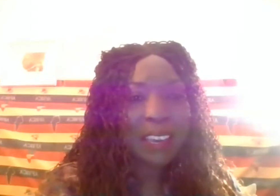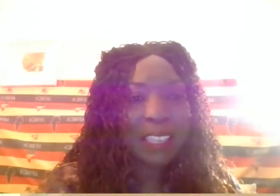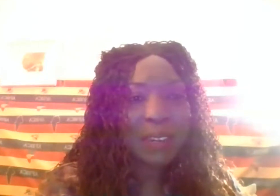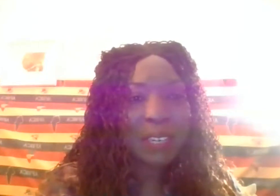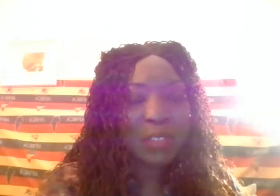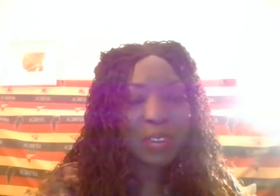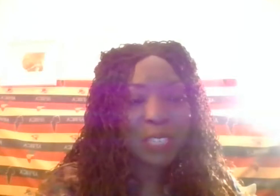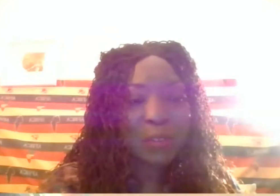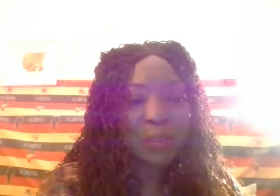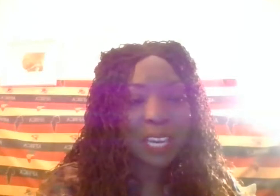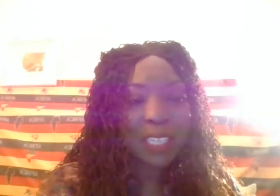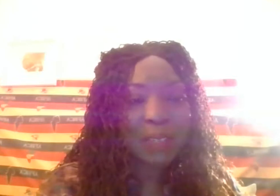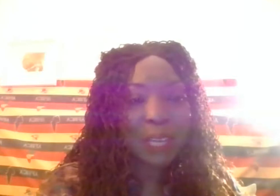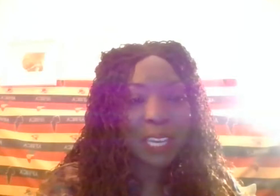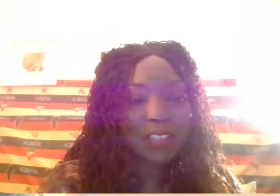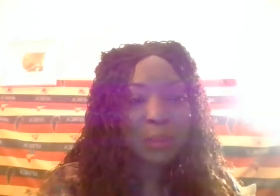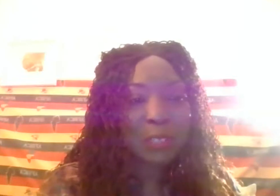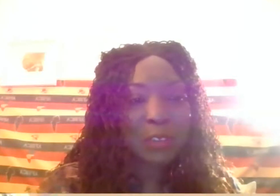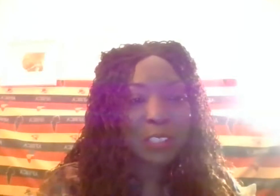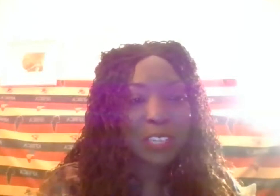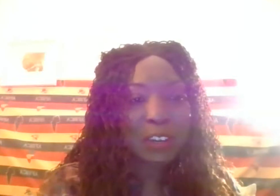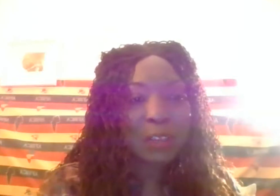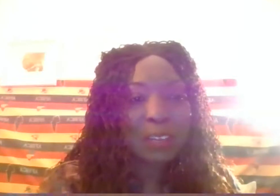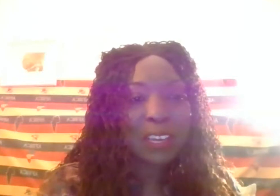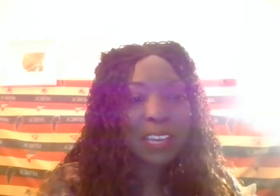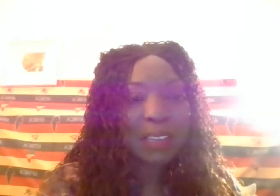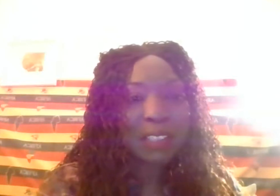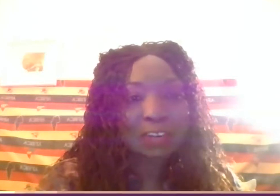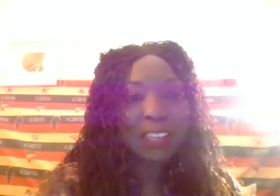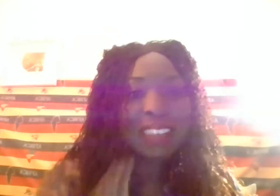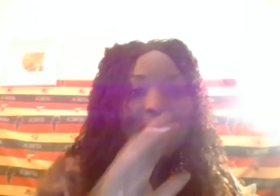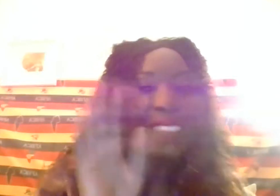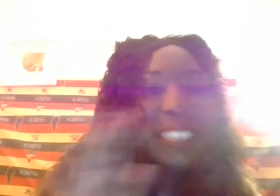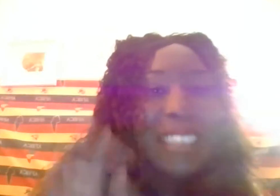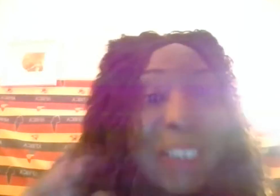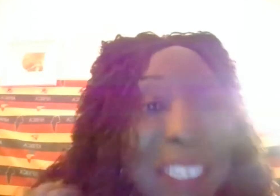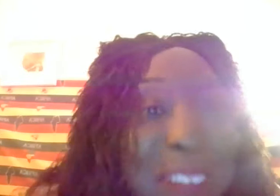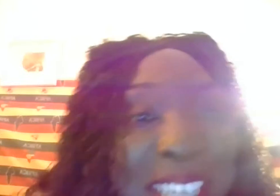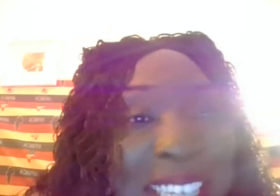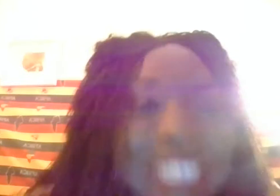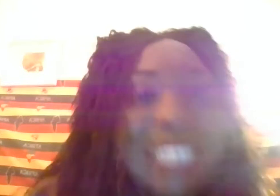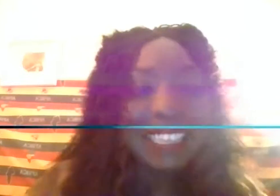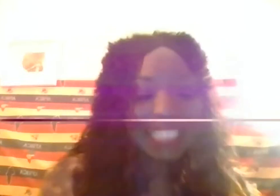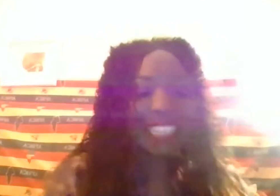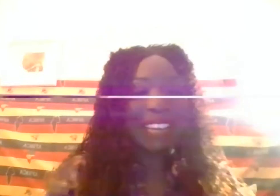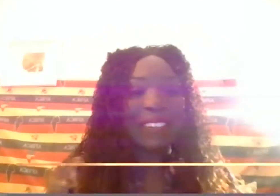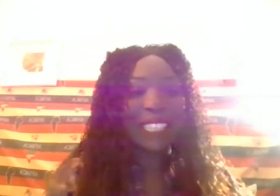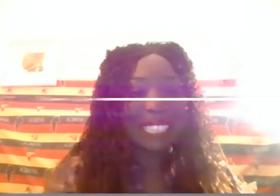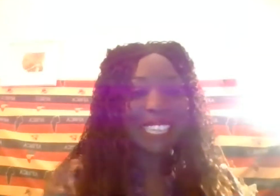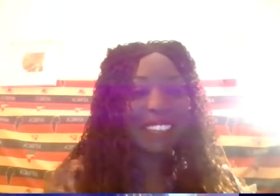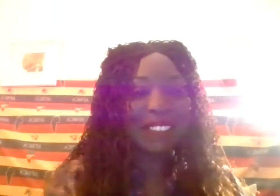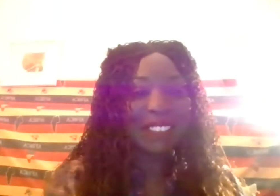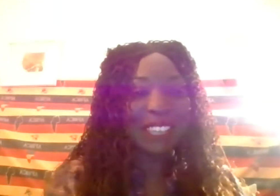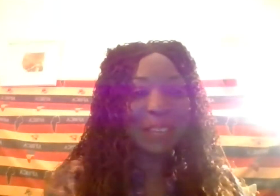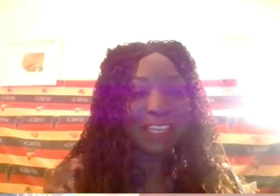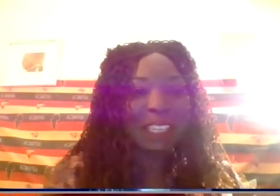Yeah, it's very distracting for me. I can't even look at it. So I'm just going to turn it off. Sorry, this is how I look. Then I'm going to just turn it